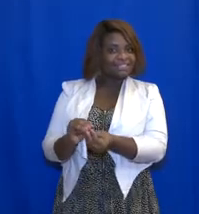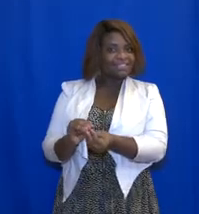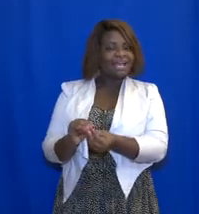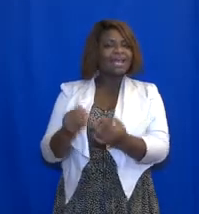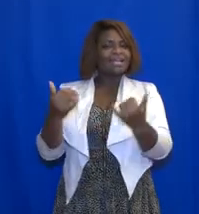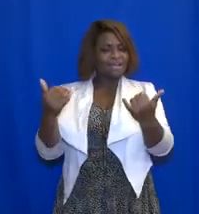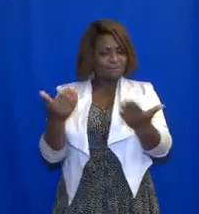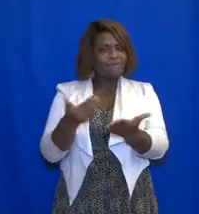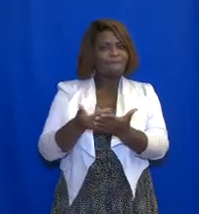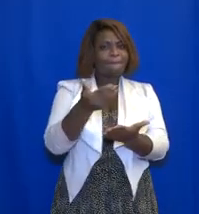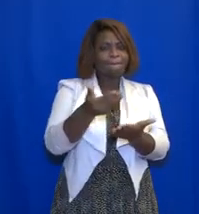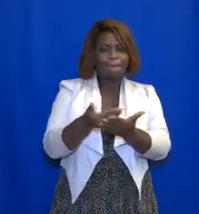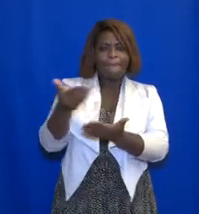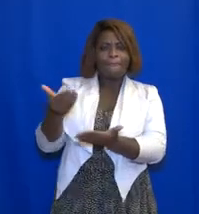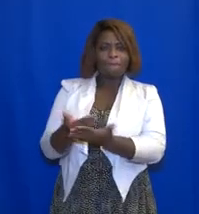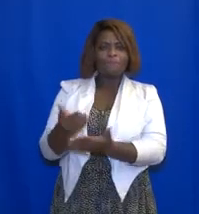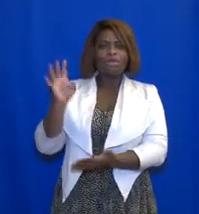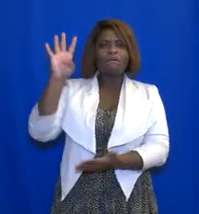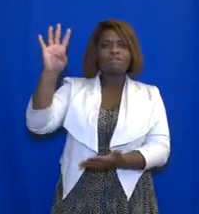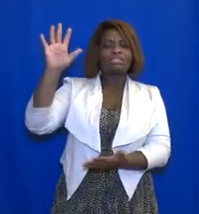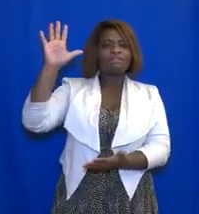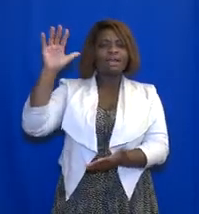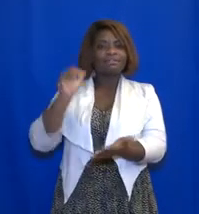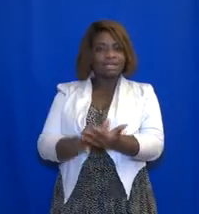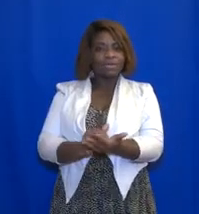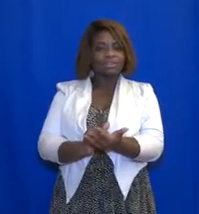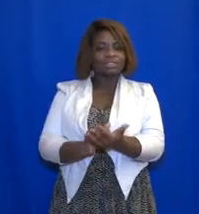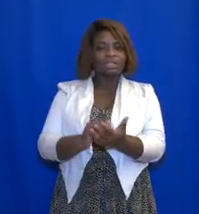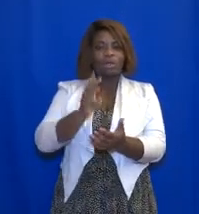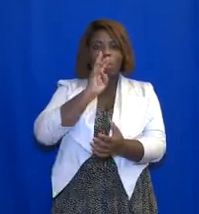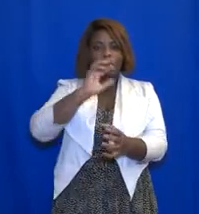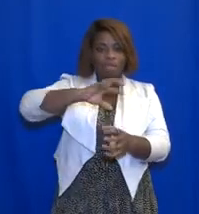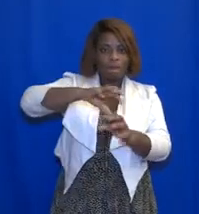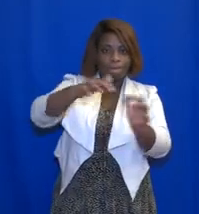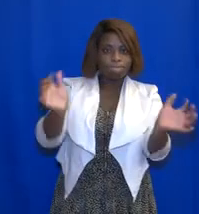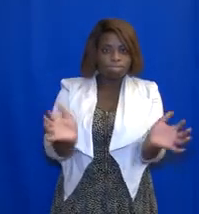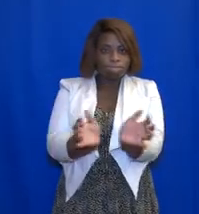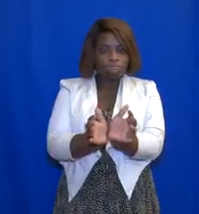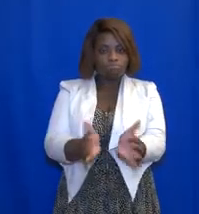have procured and distributed 45,000 Veronica buckets,